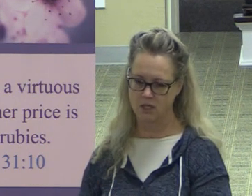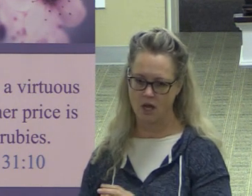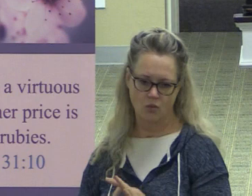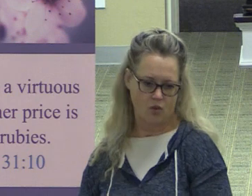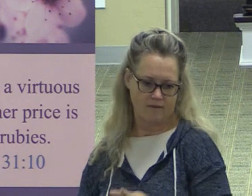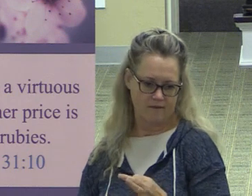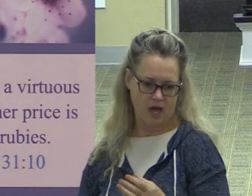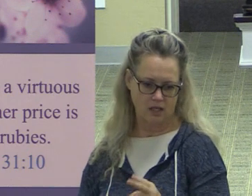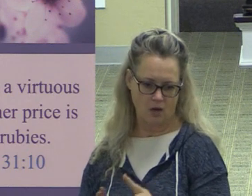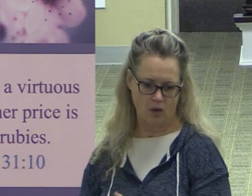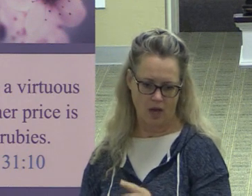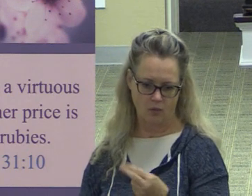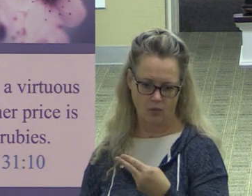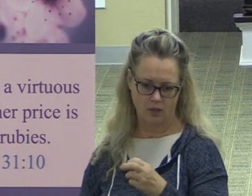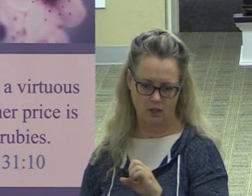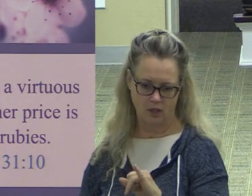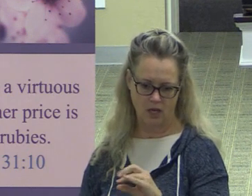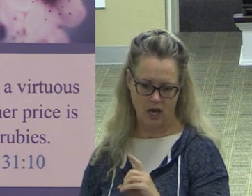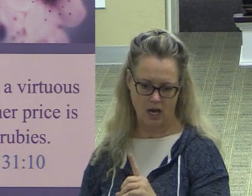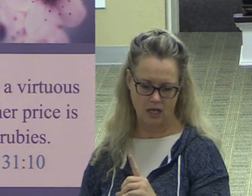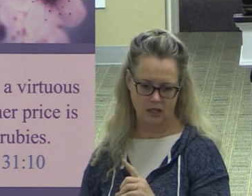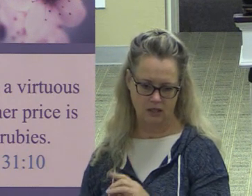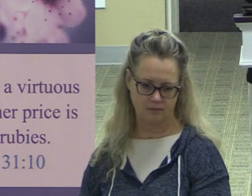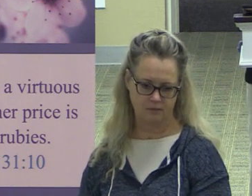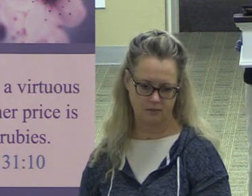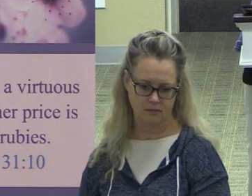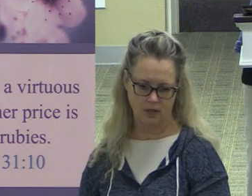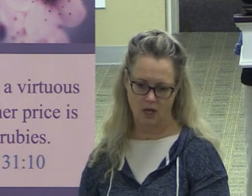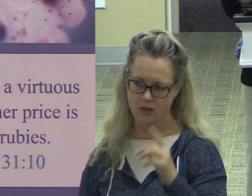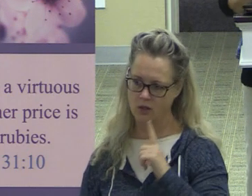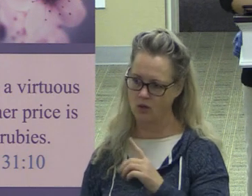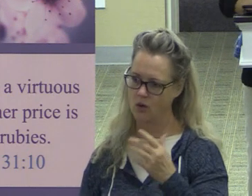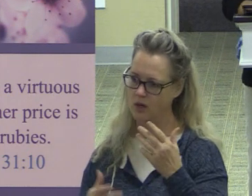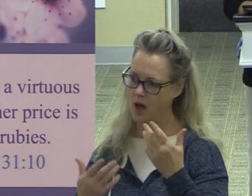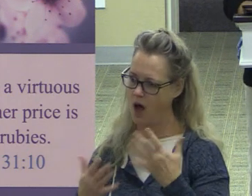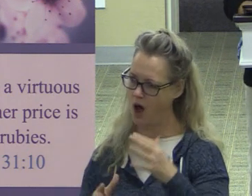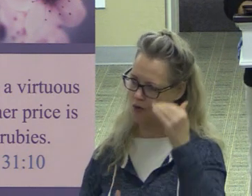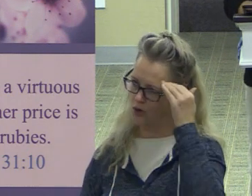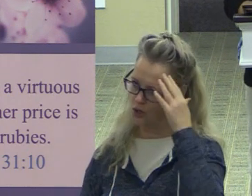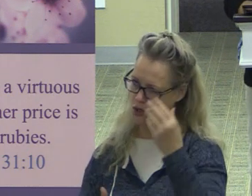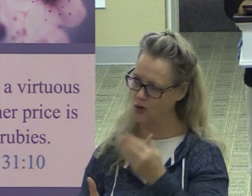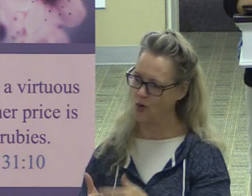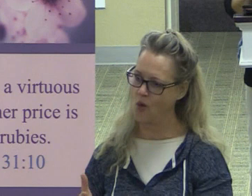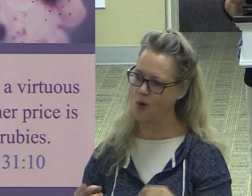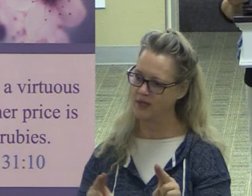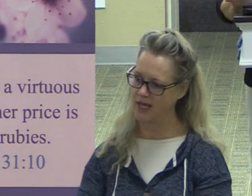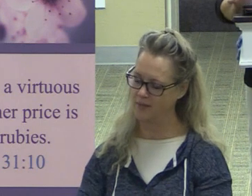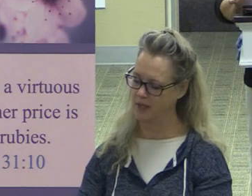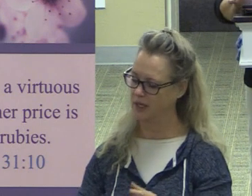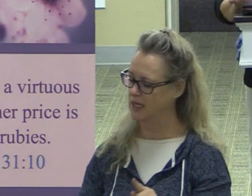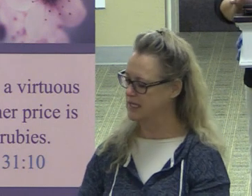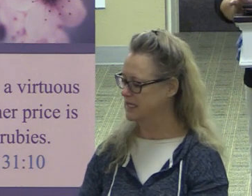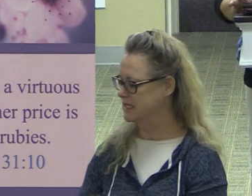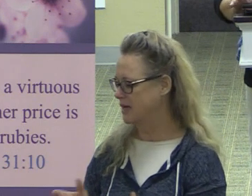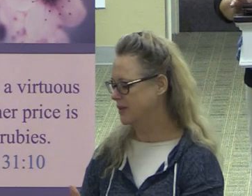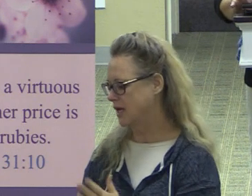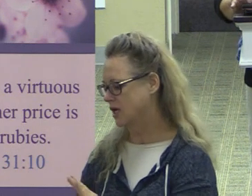changed. The Lord already knew. He already knew what was going on. And the same thing here in John chapter